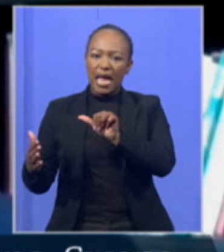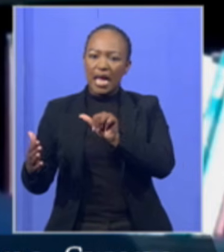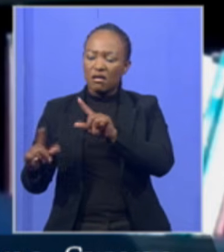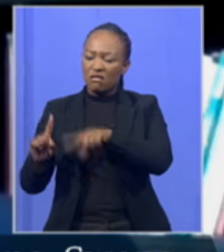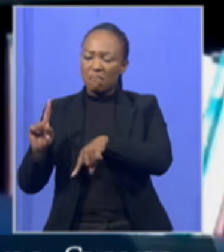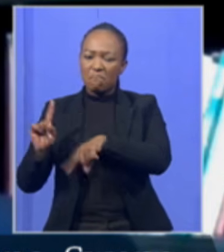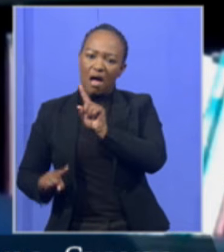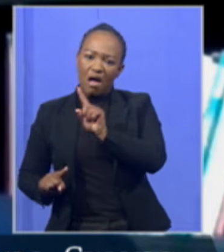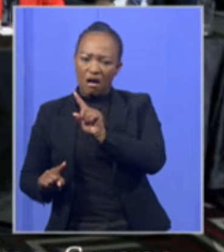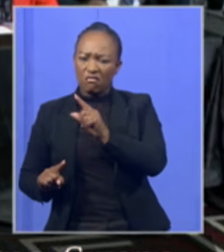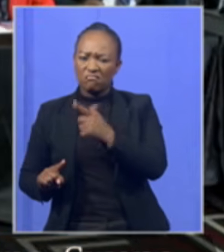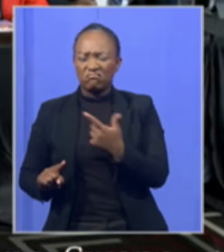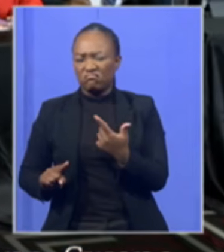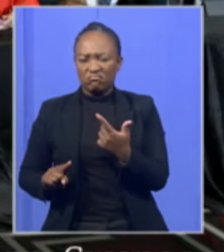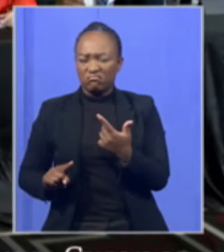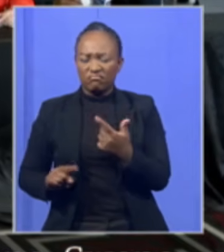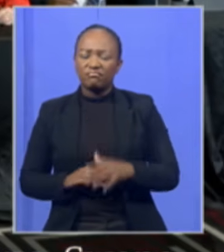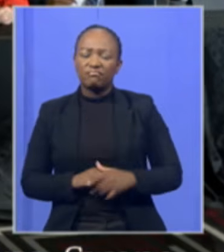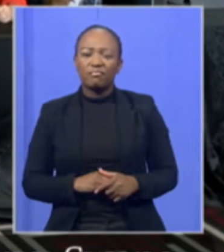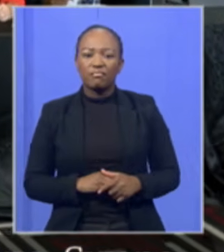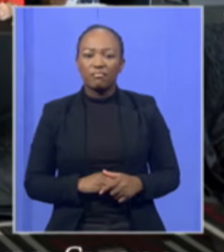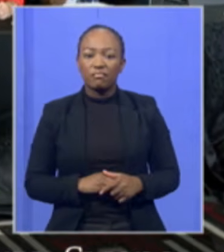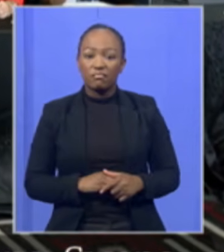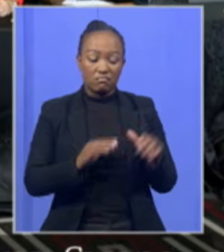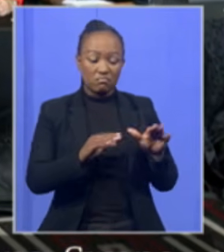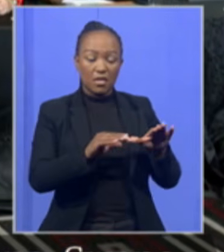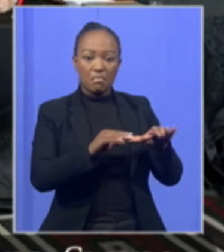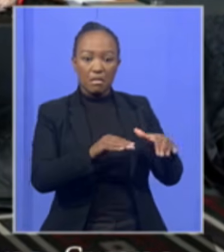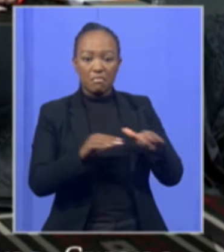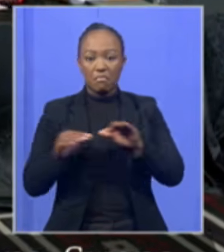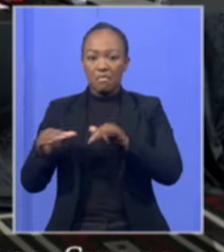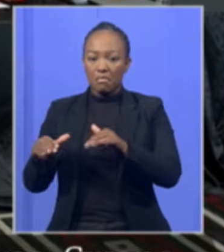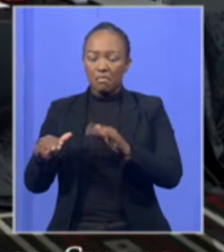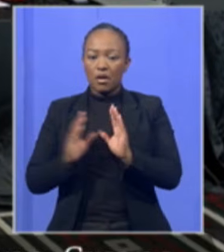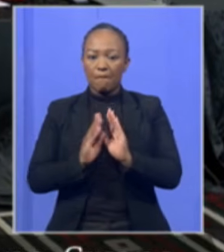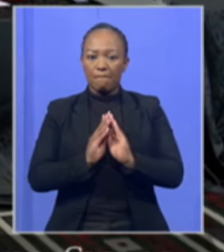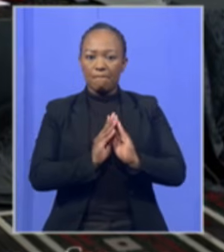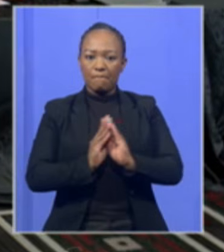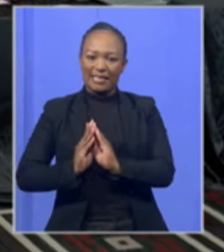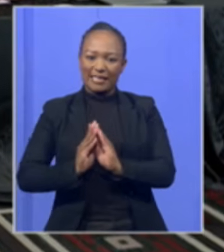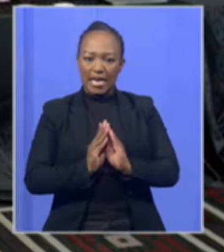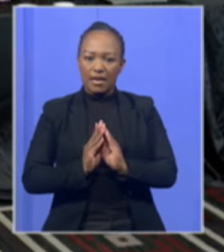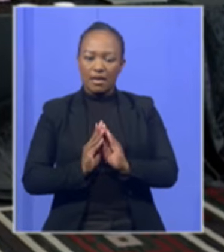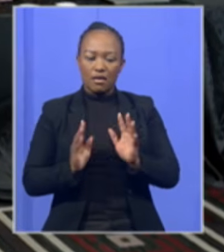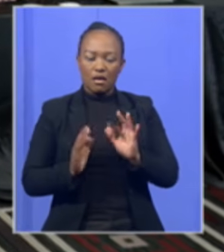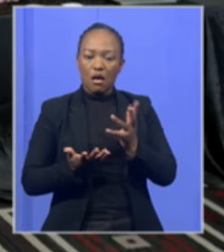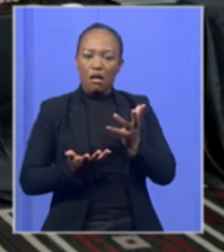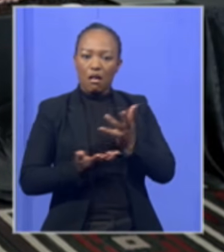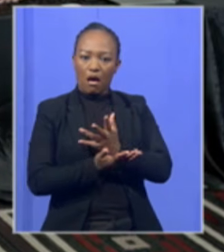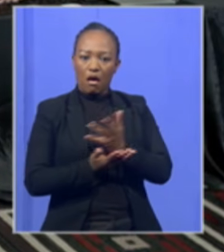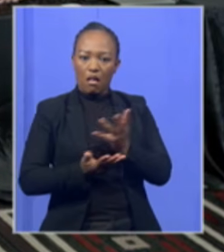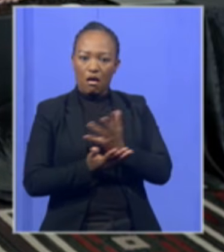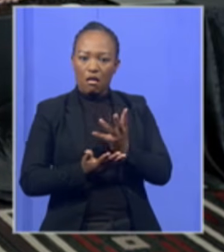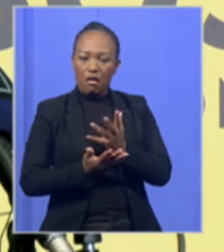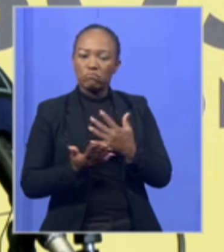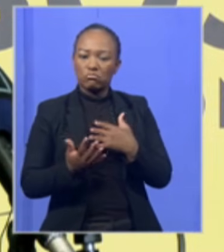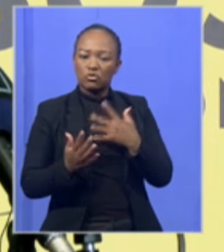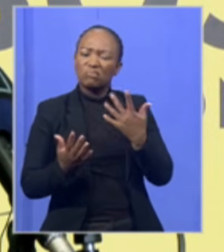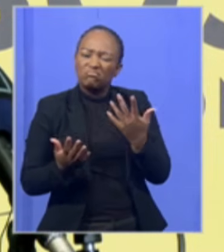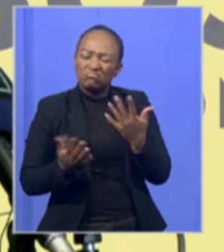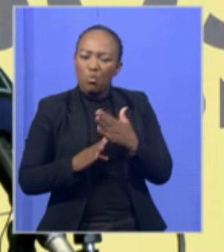be known to have fired the DA. Makoko ka bobedi a kopane mme ba totobaditse phitlhelelo ya ona ya go